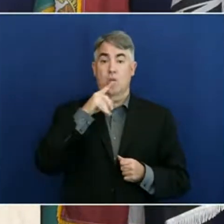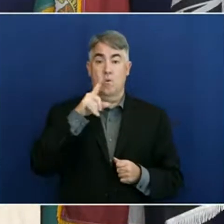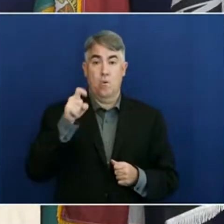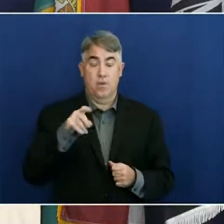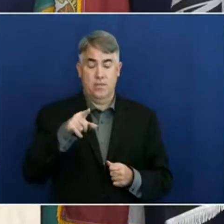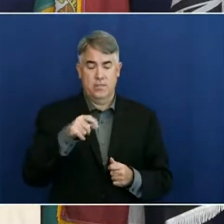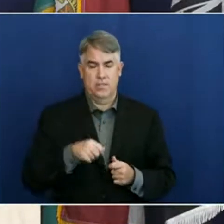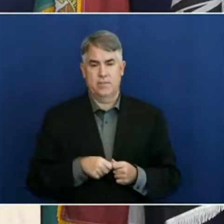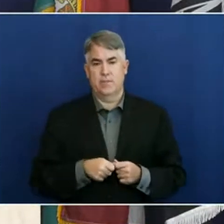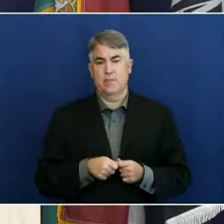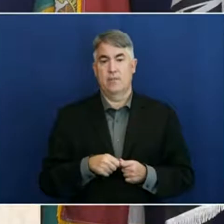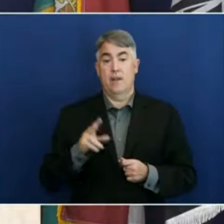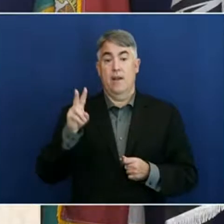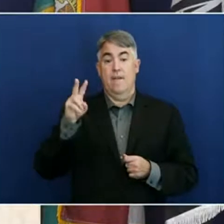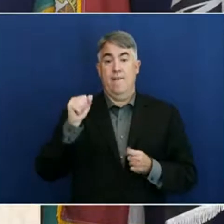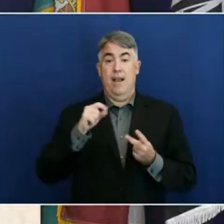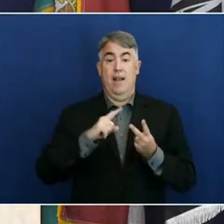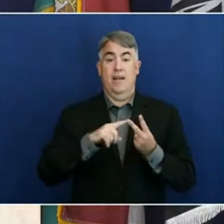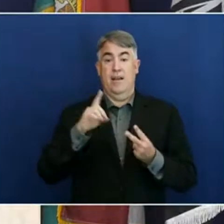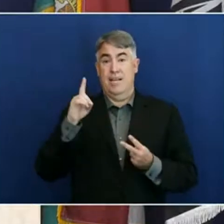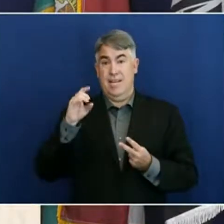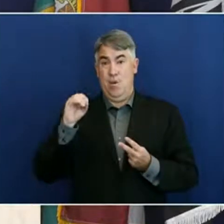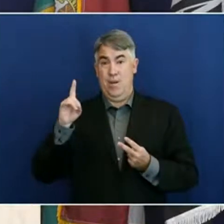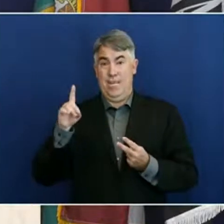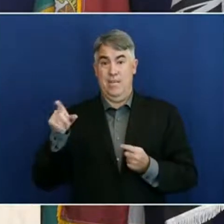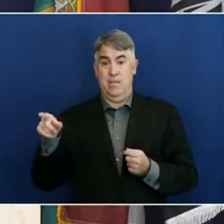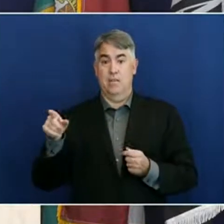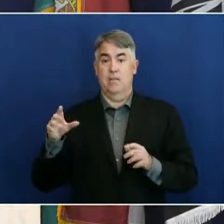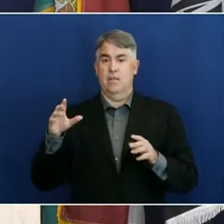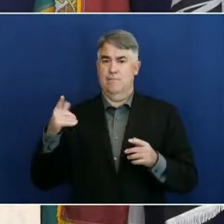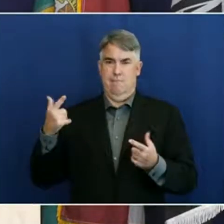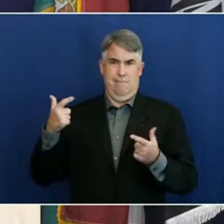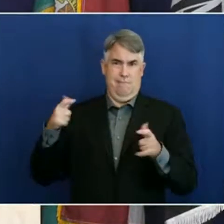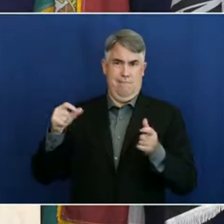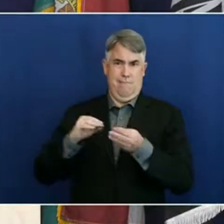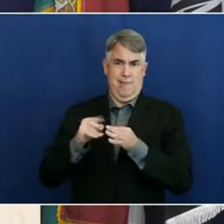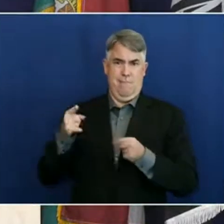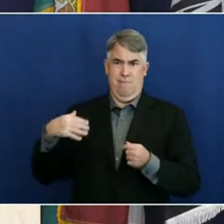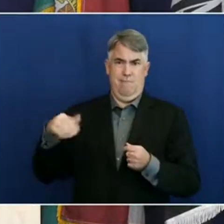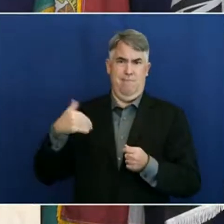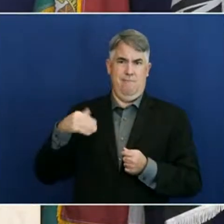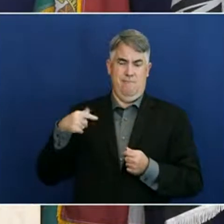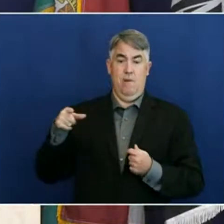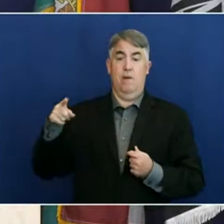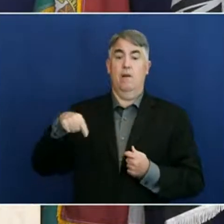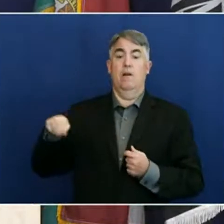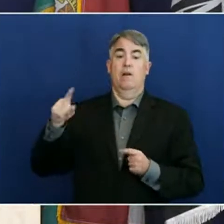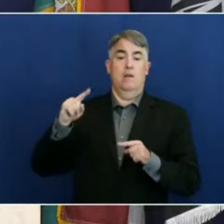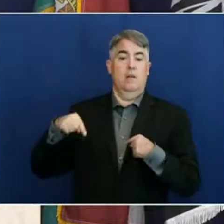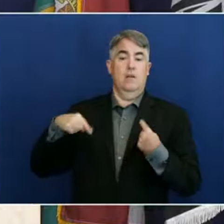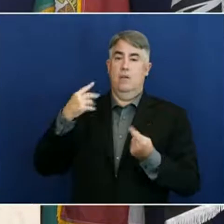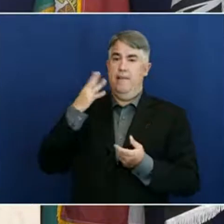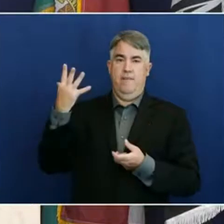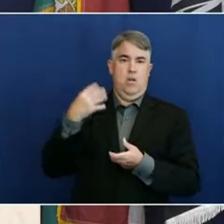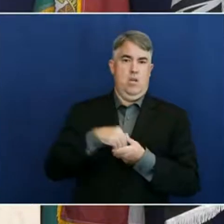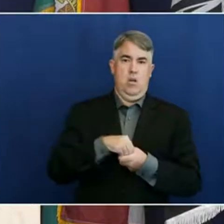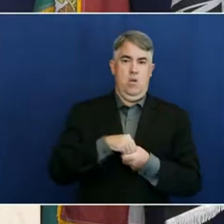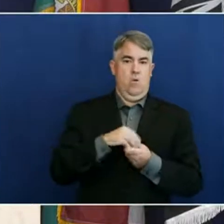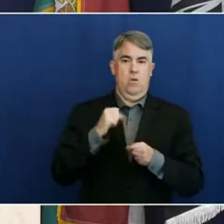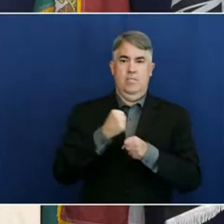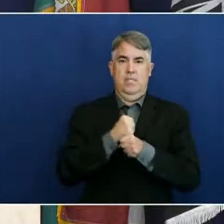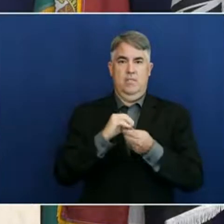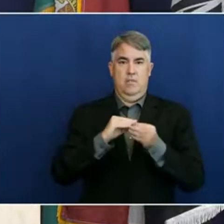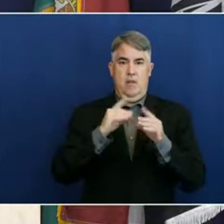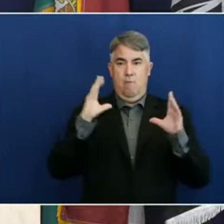VA and the DOD were the 2 largest entities missing from a complete picture of where we are in San Diego